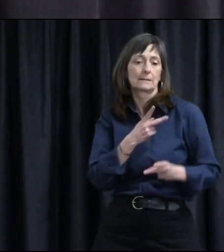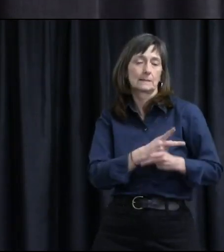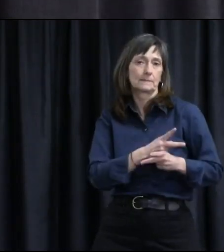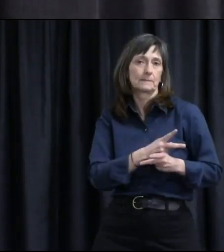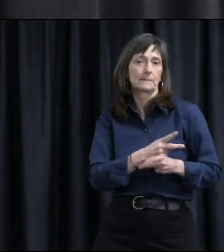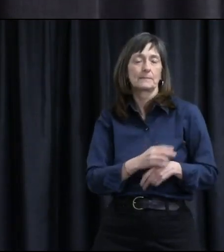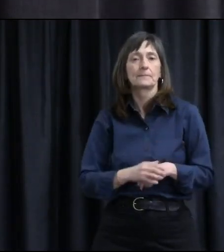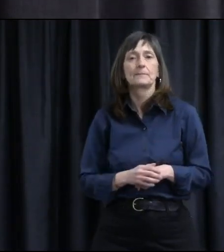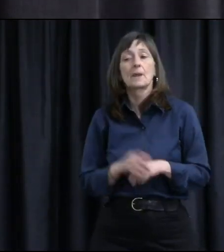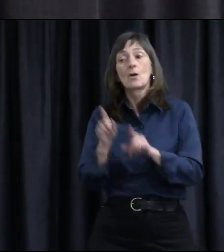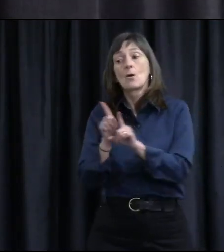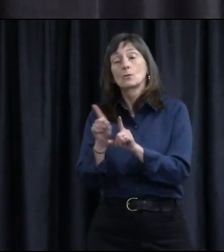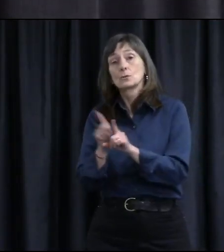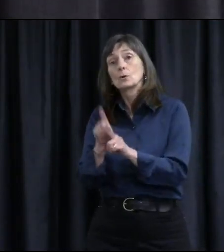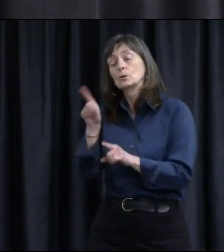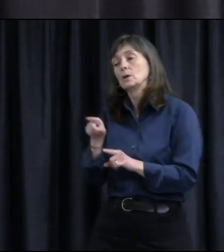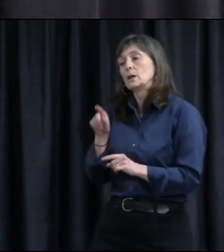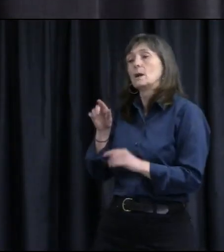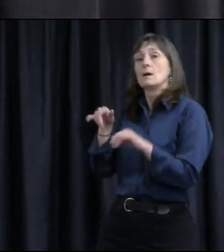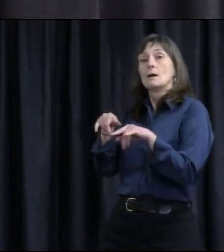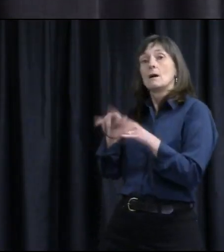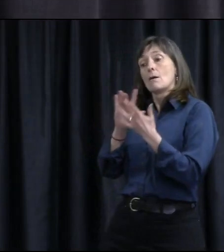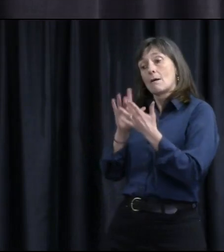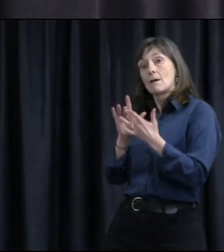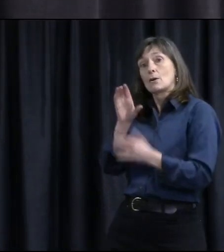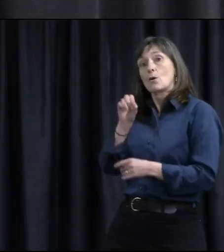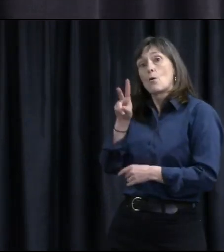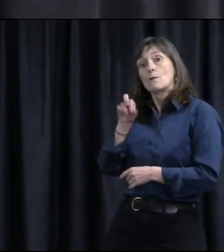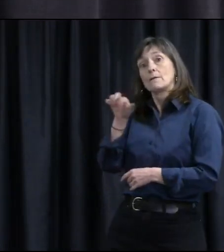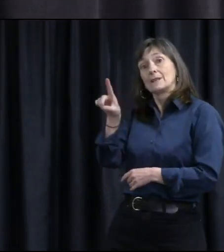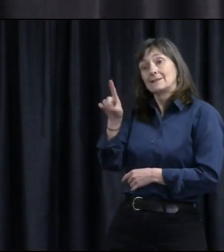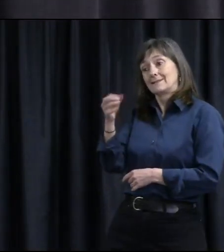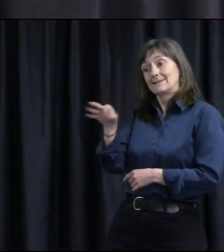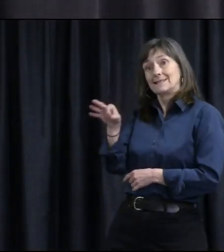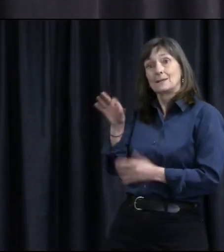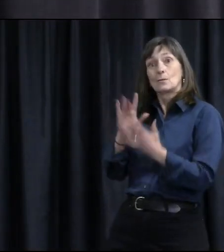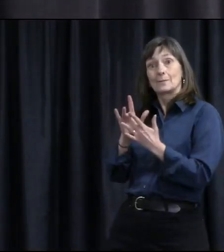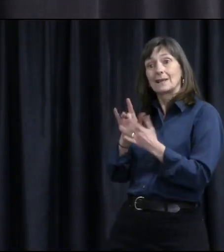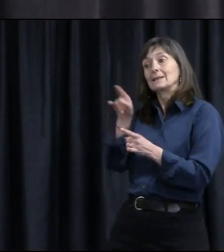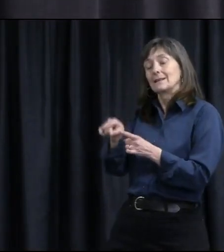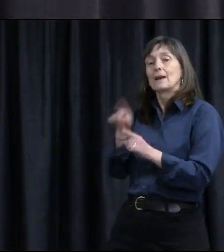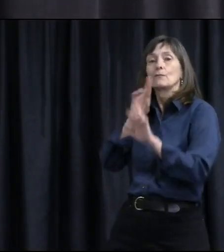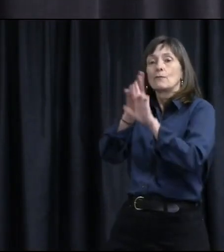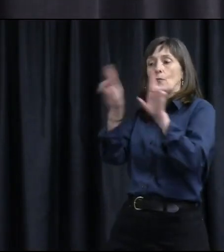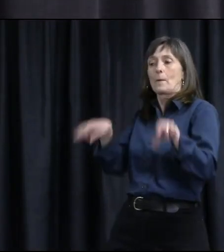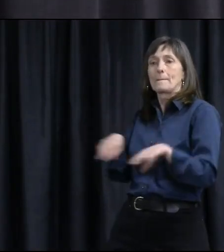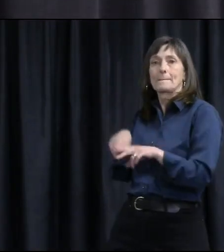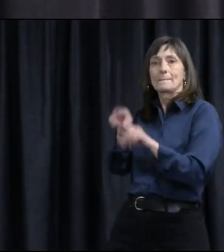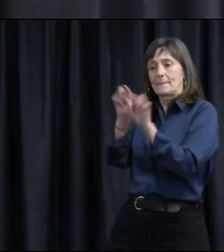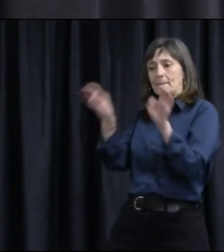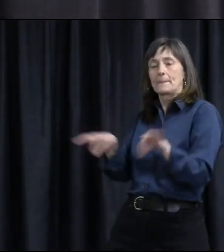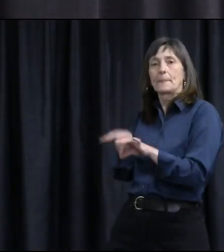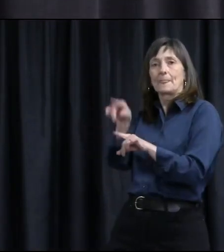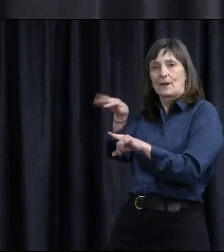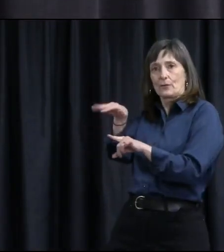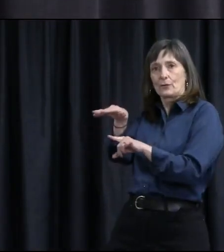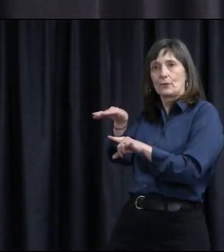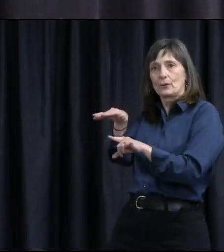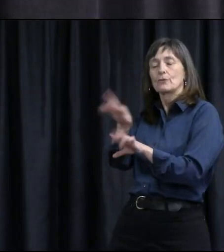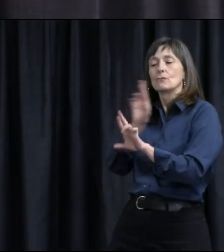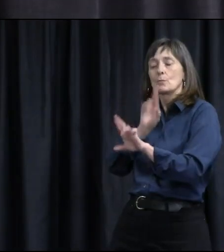form which is available online through our COVID-19 site. We talked about this at great length yesterday. And these are